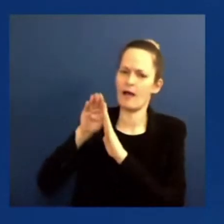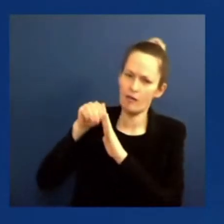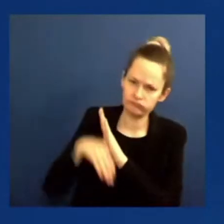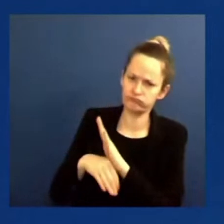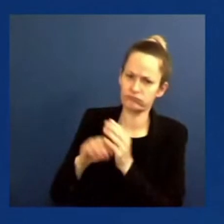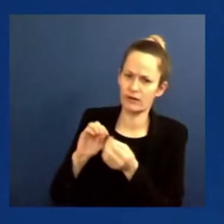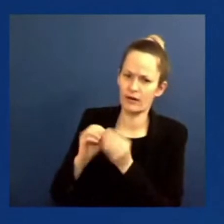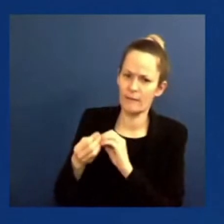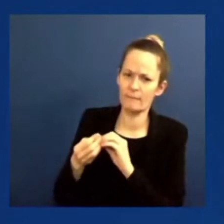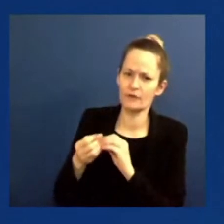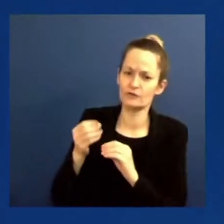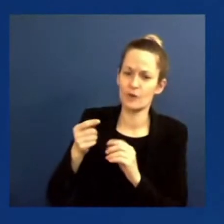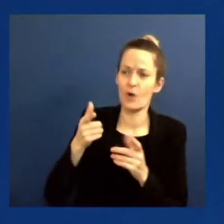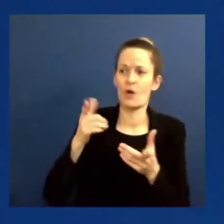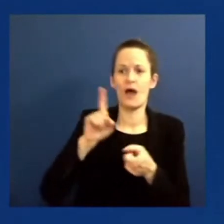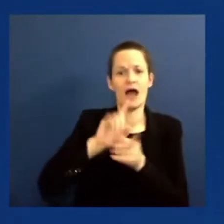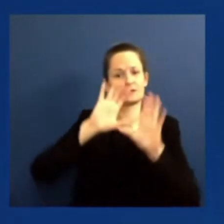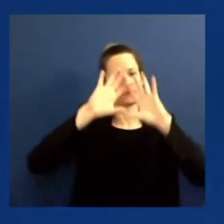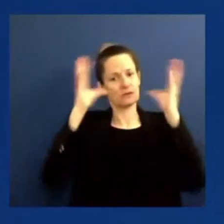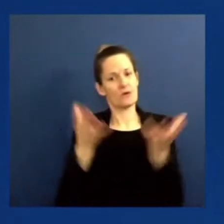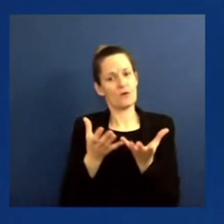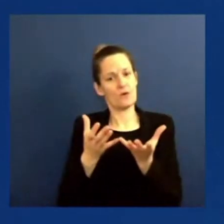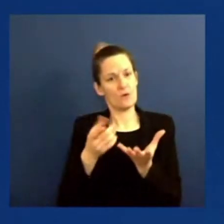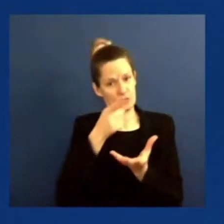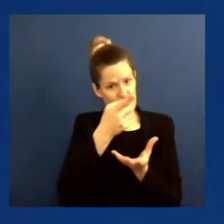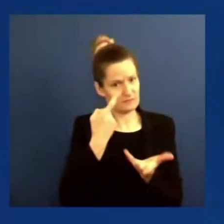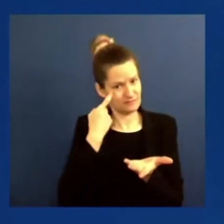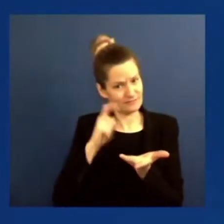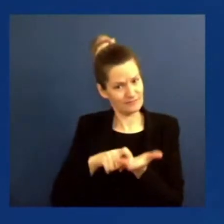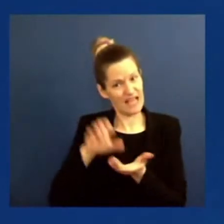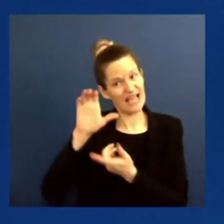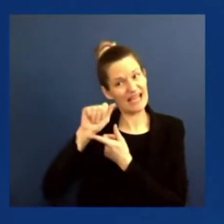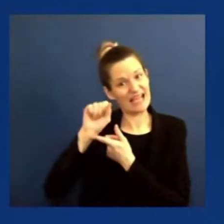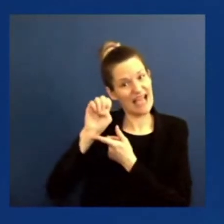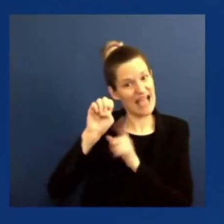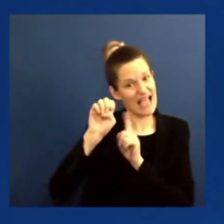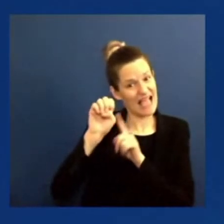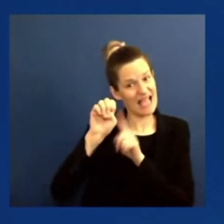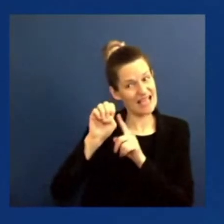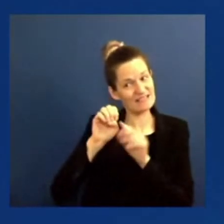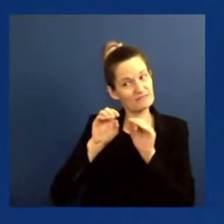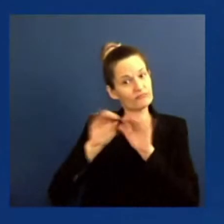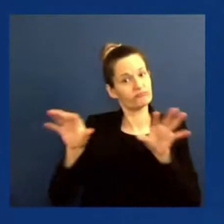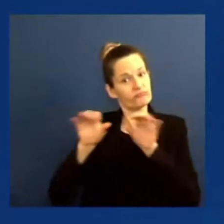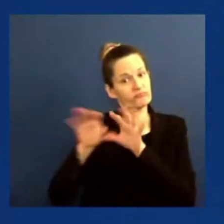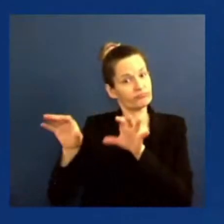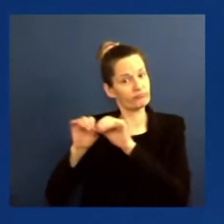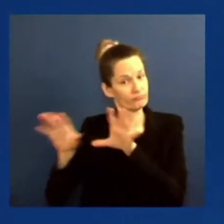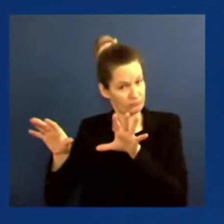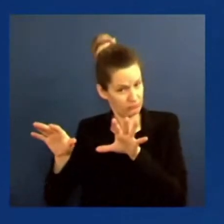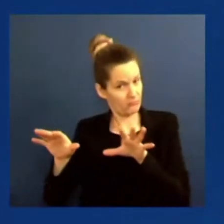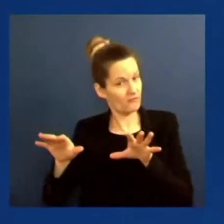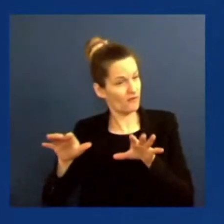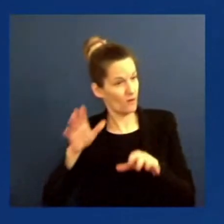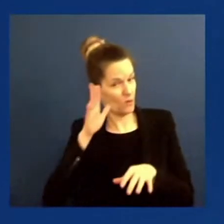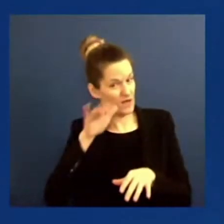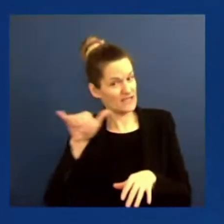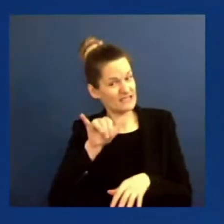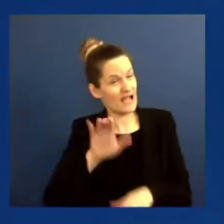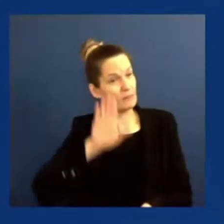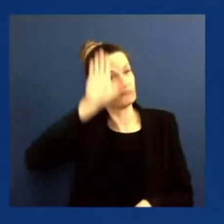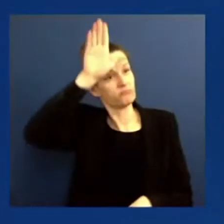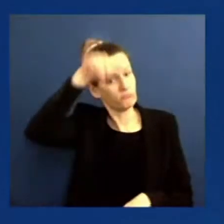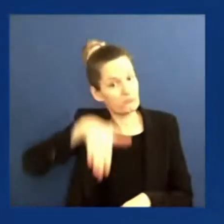as they are now, or is it just going to sort of trail off but not go down as steeply as it came up, what is